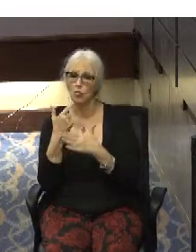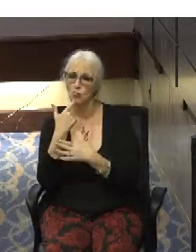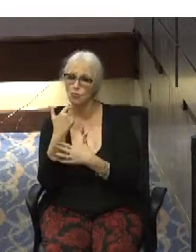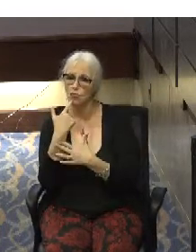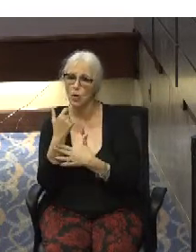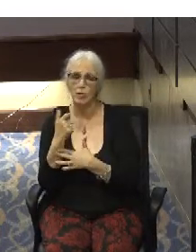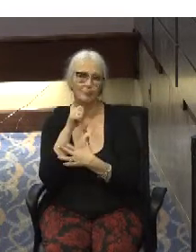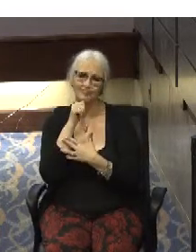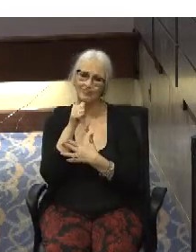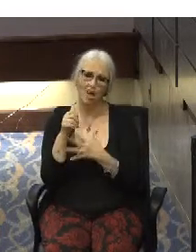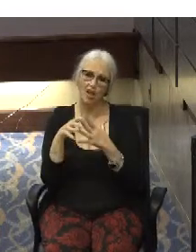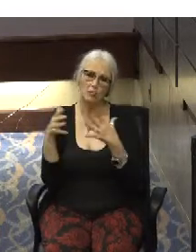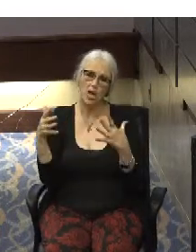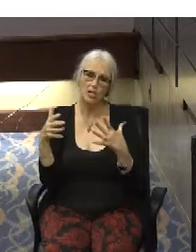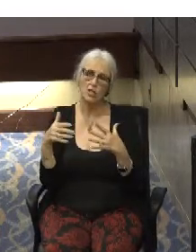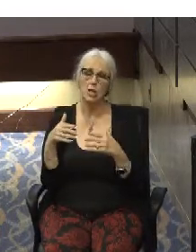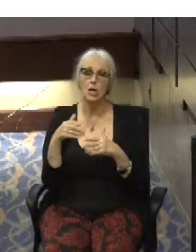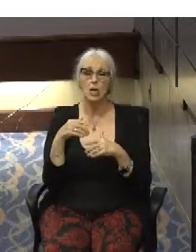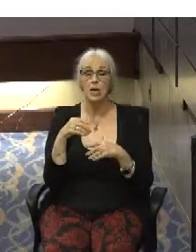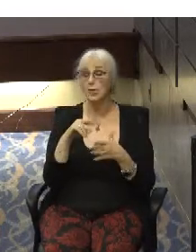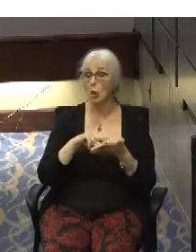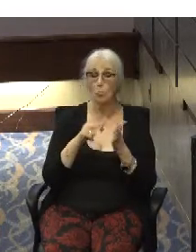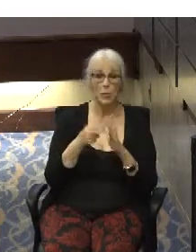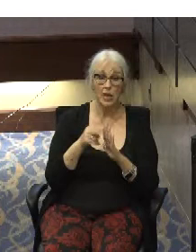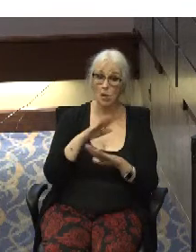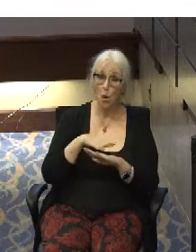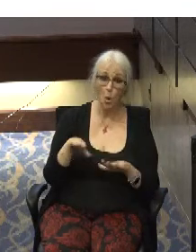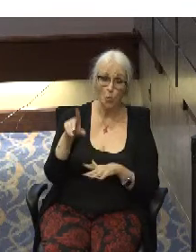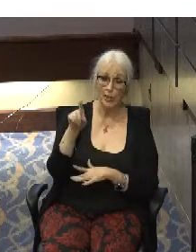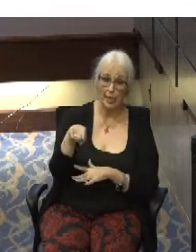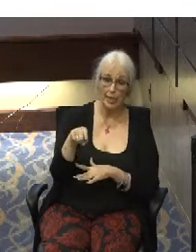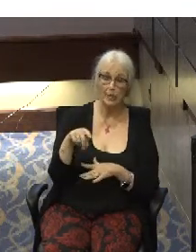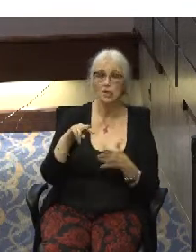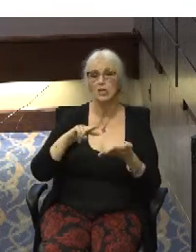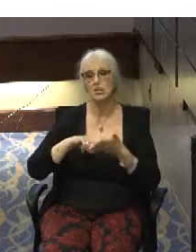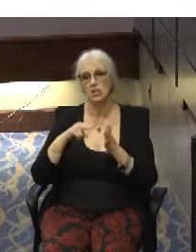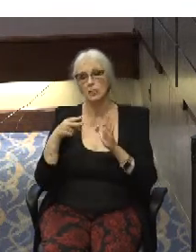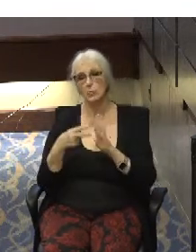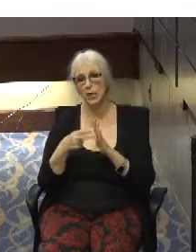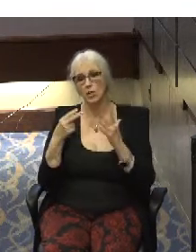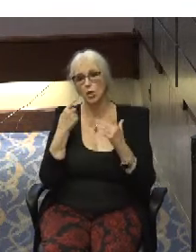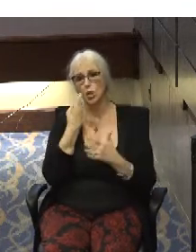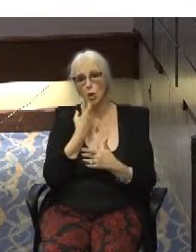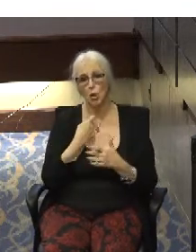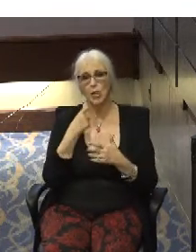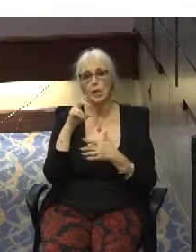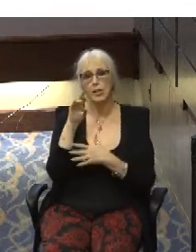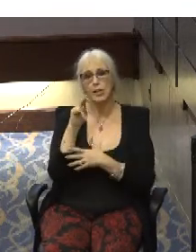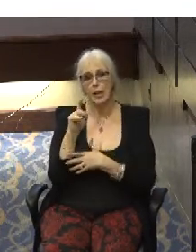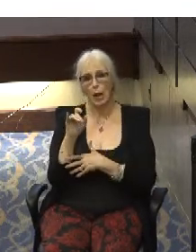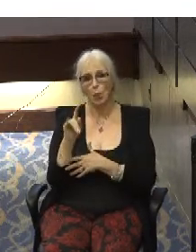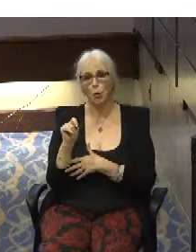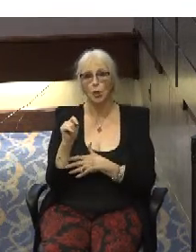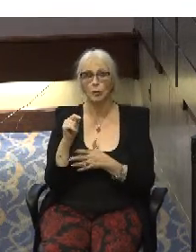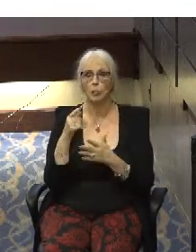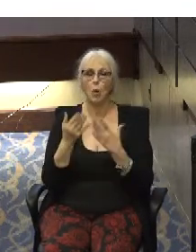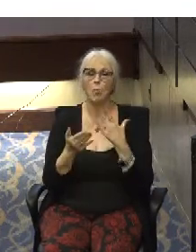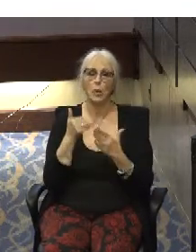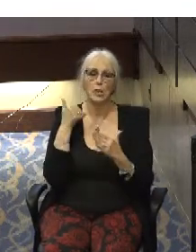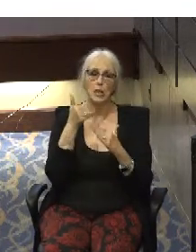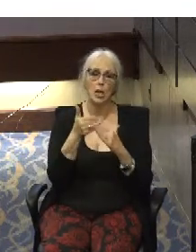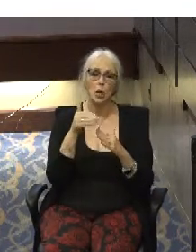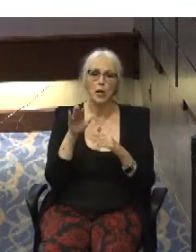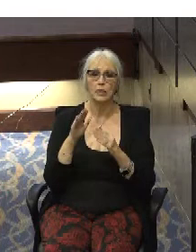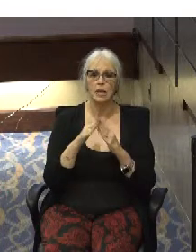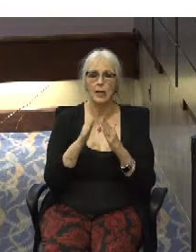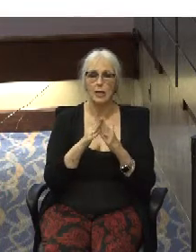as much. Doesn't mean that there isn't need in those areas. What it means is that the current network concentrates their assets primarily around downtown and around